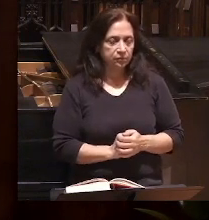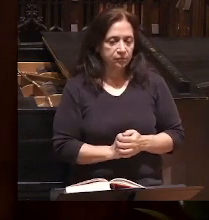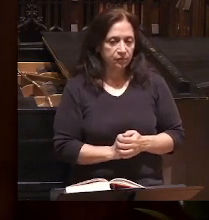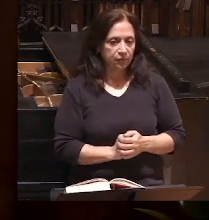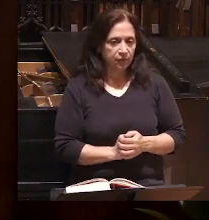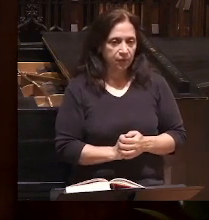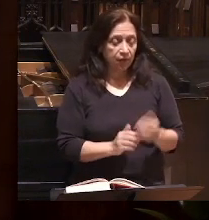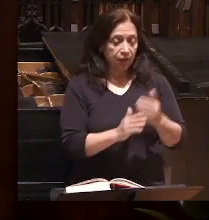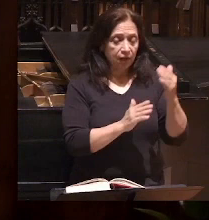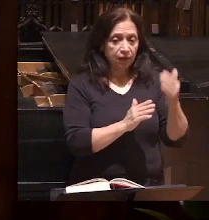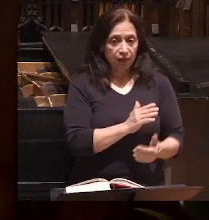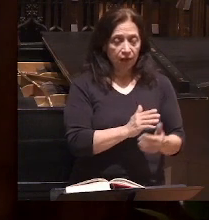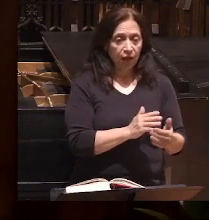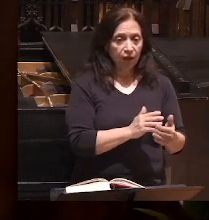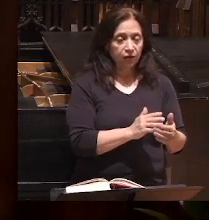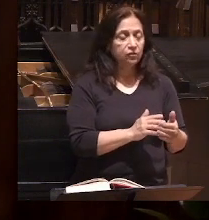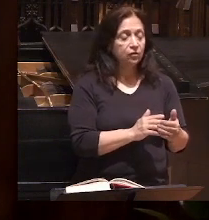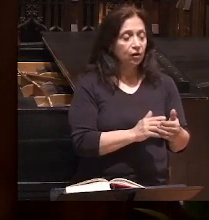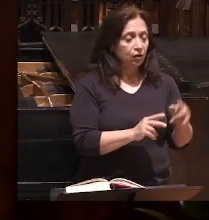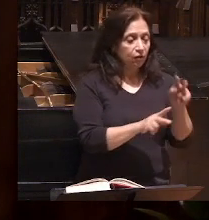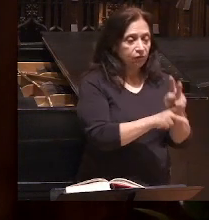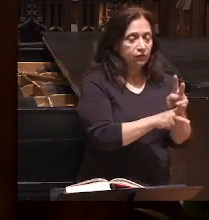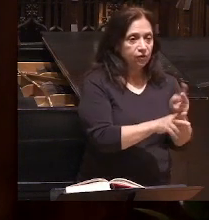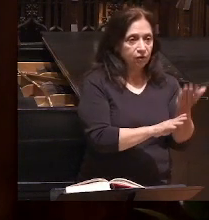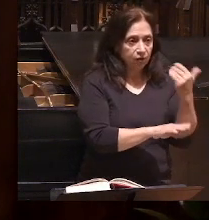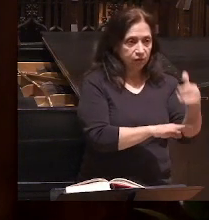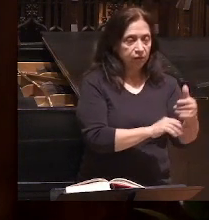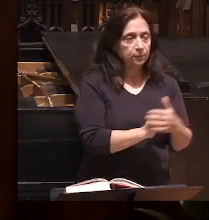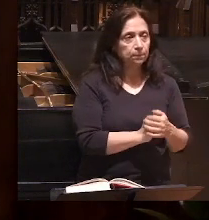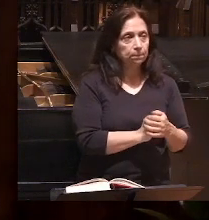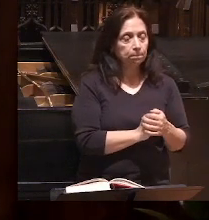At the very end of the vigil last night,